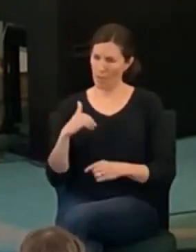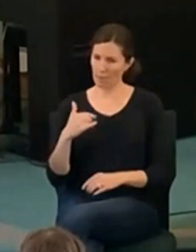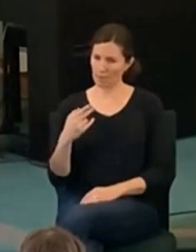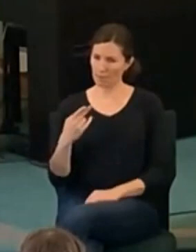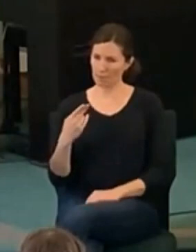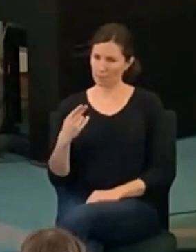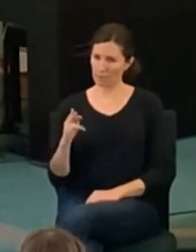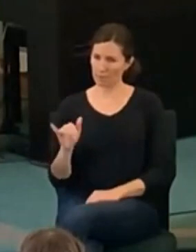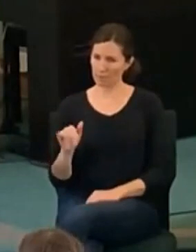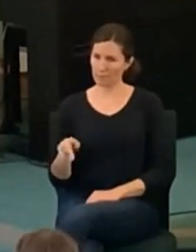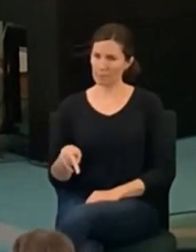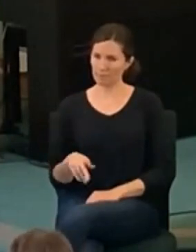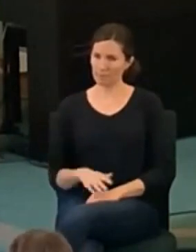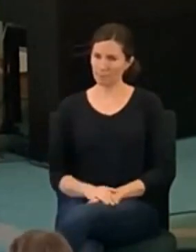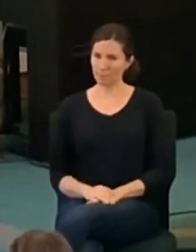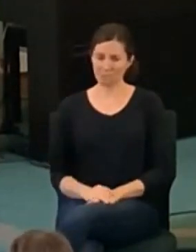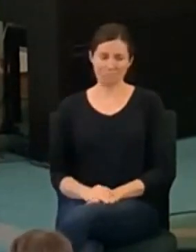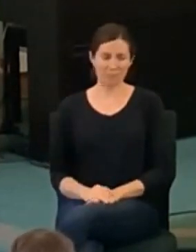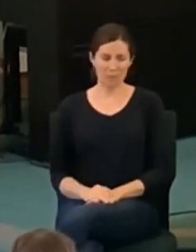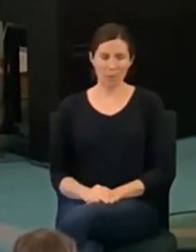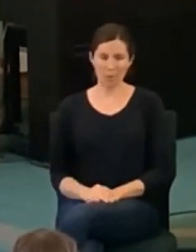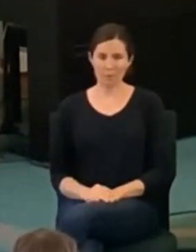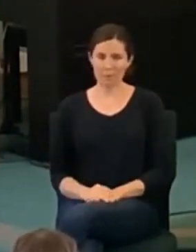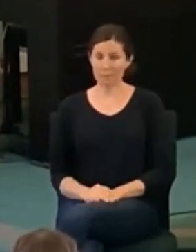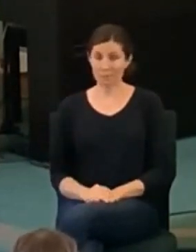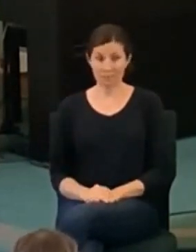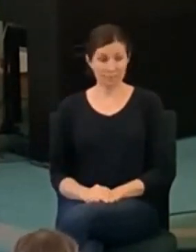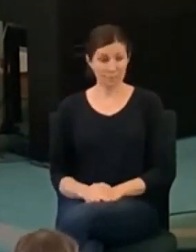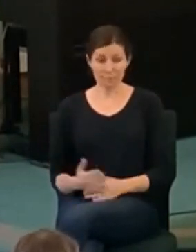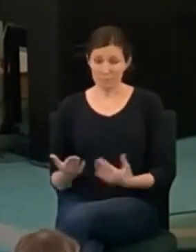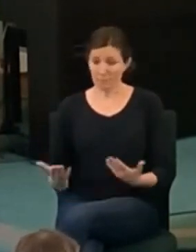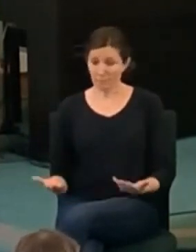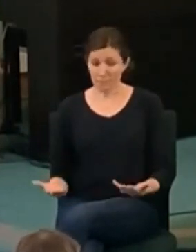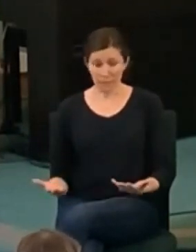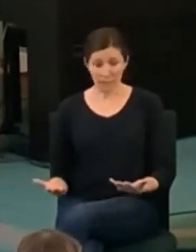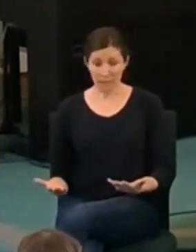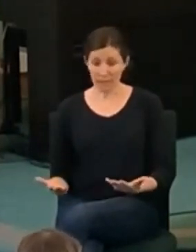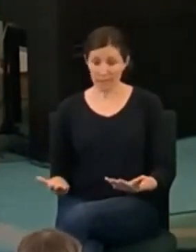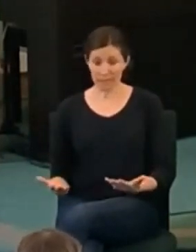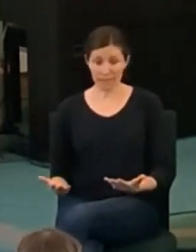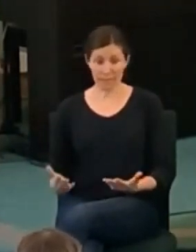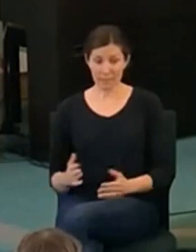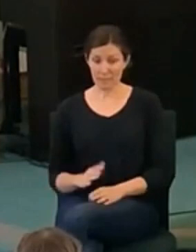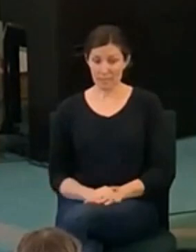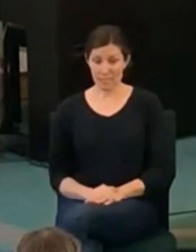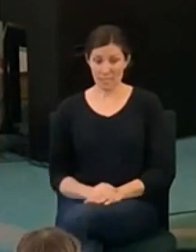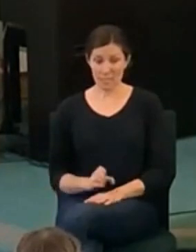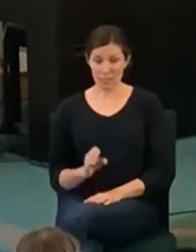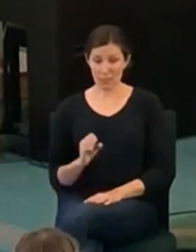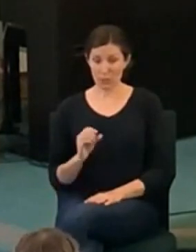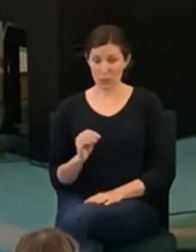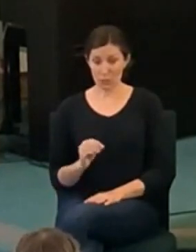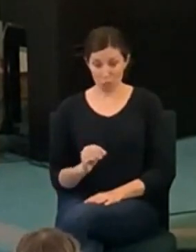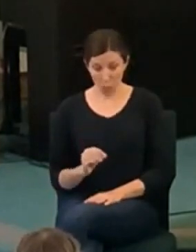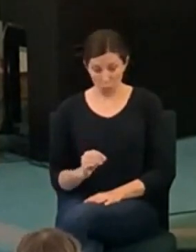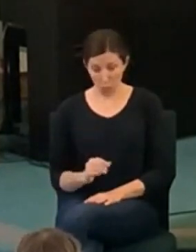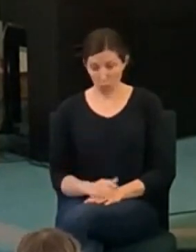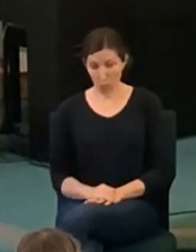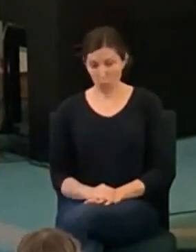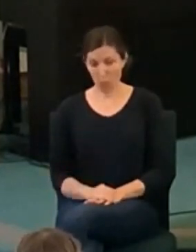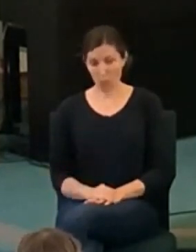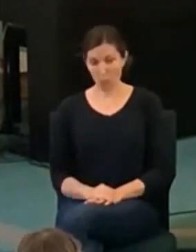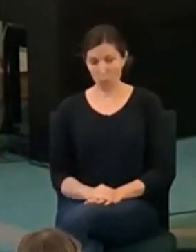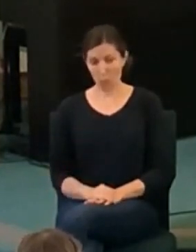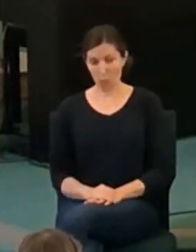judging her. They're using her for their own agenda. And they're probably even acting hypocritically, because